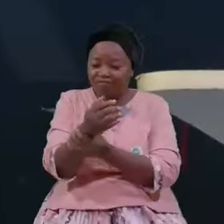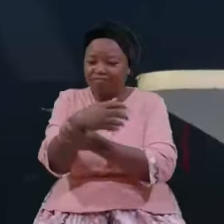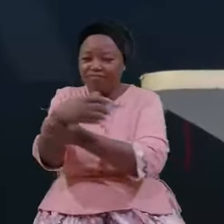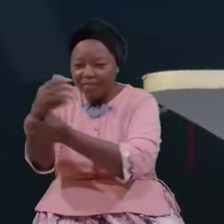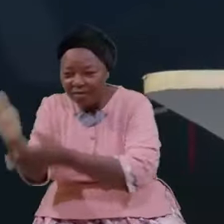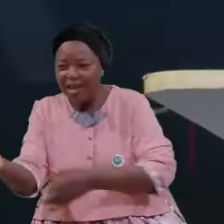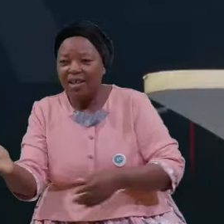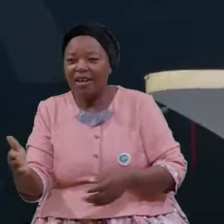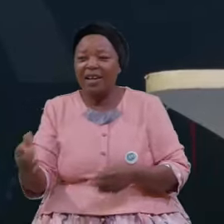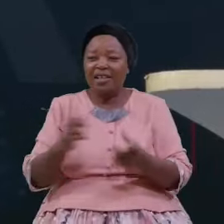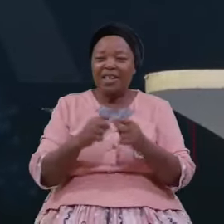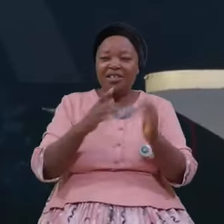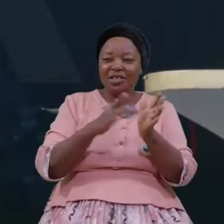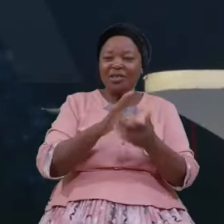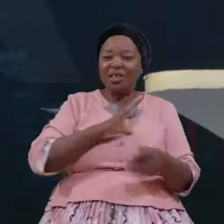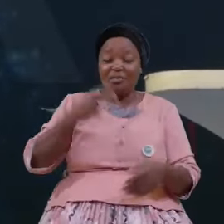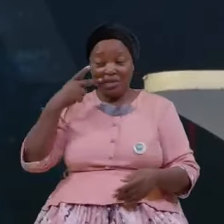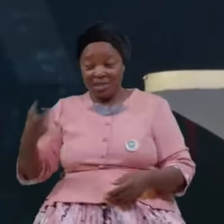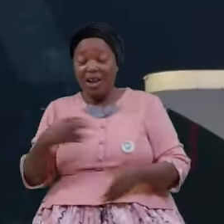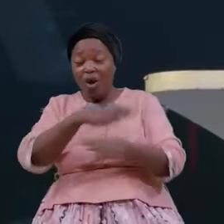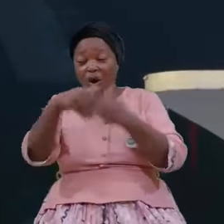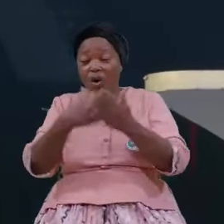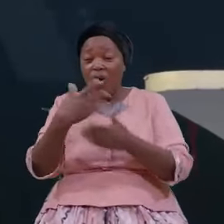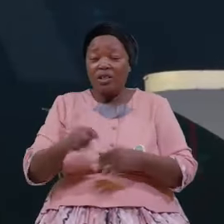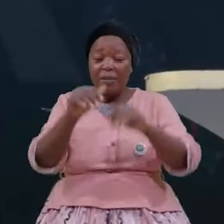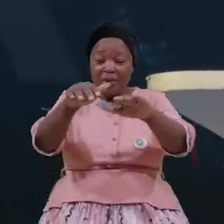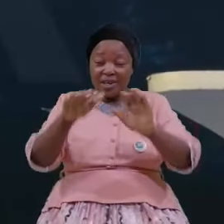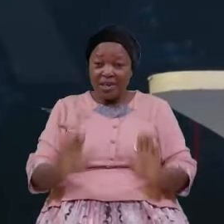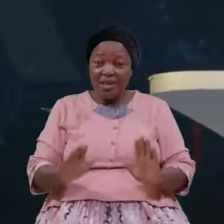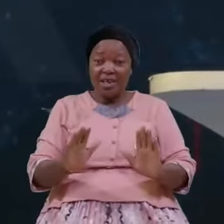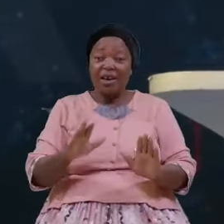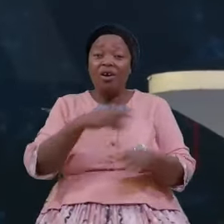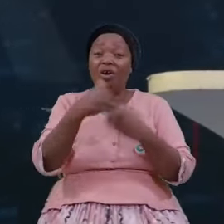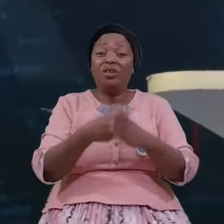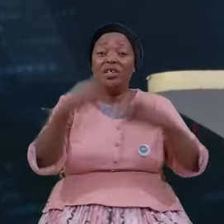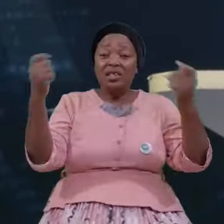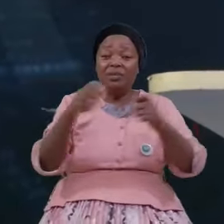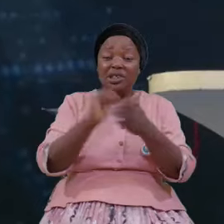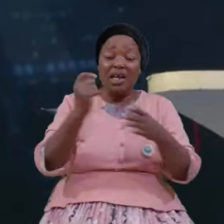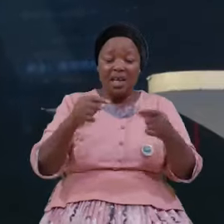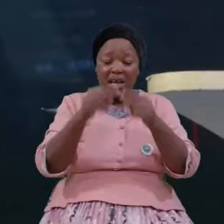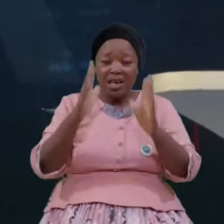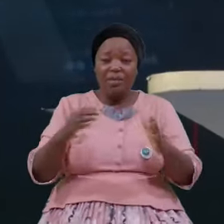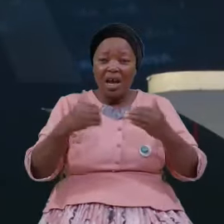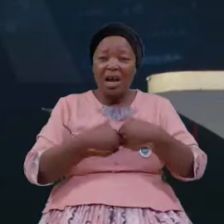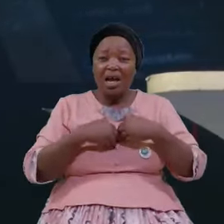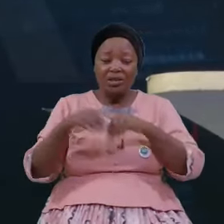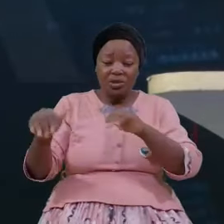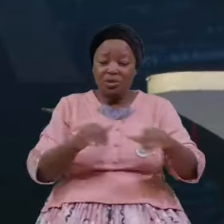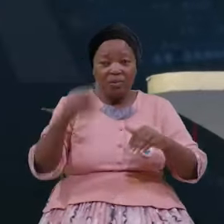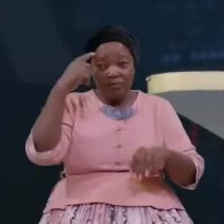All the burial, the funeral ceremony the enemy has conducted for you, everything